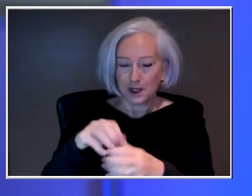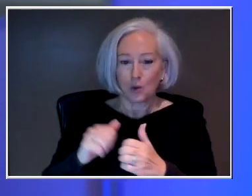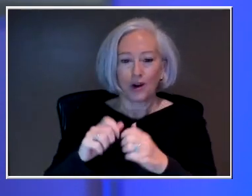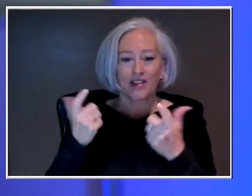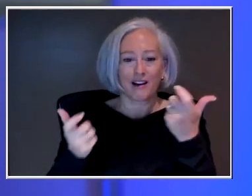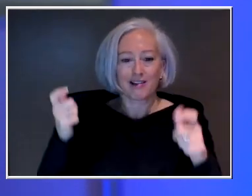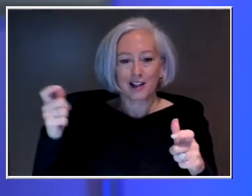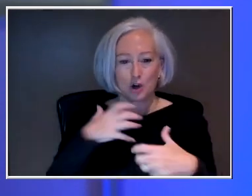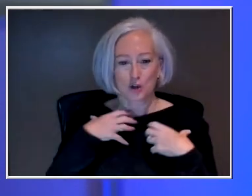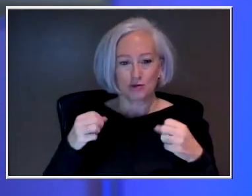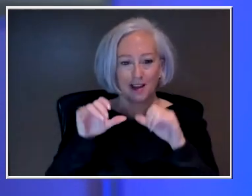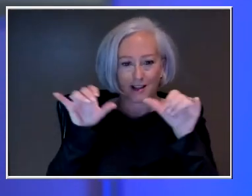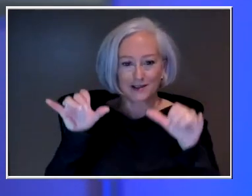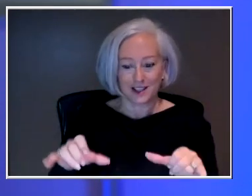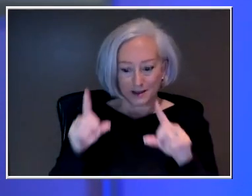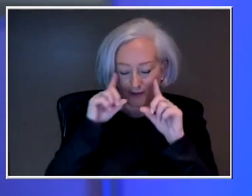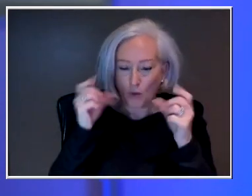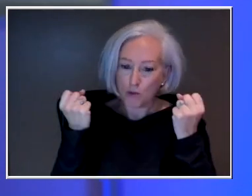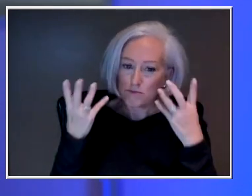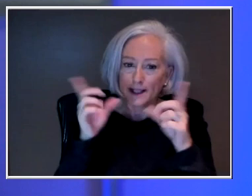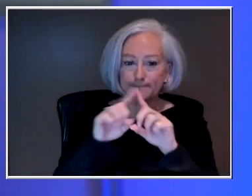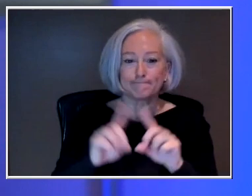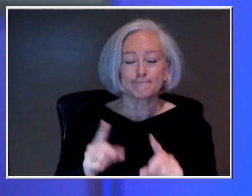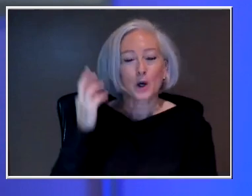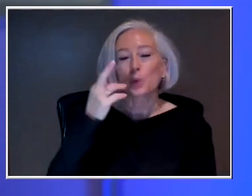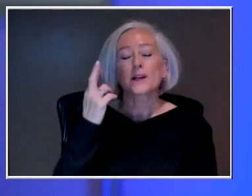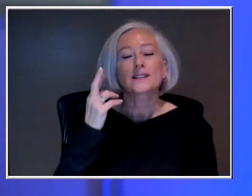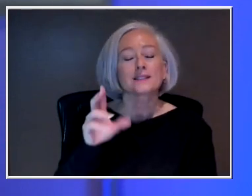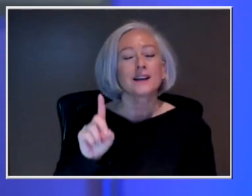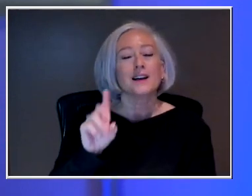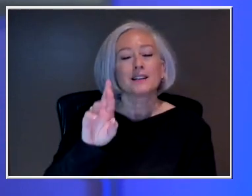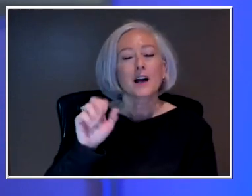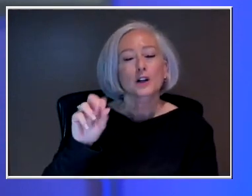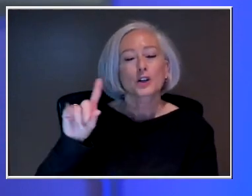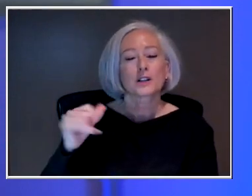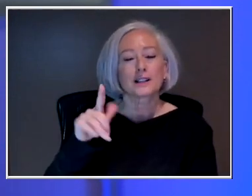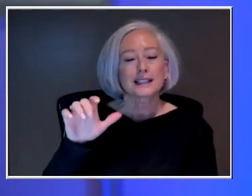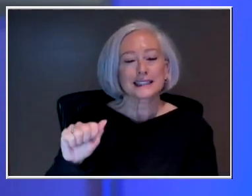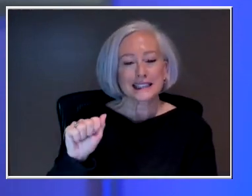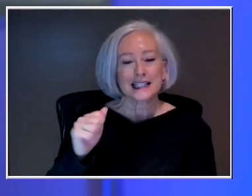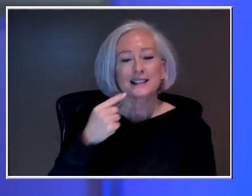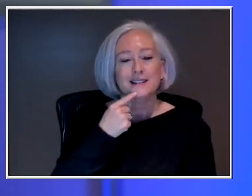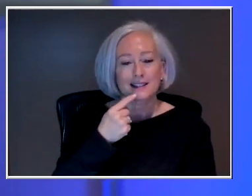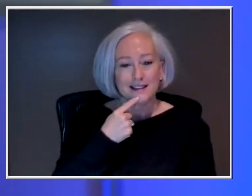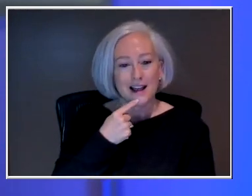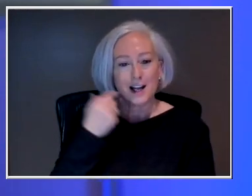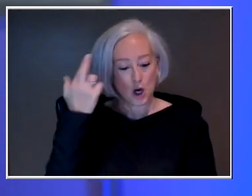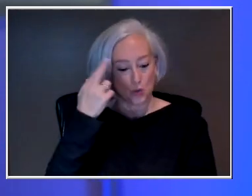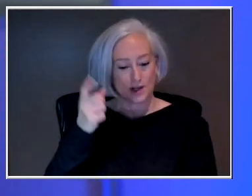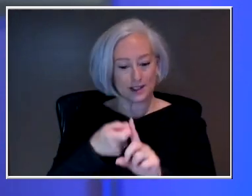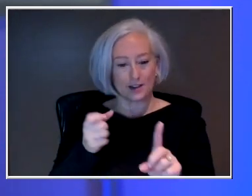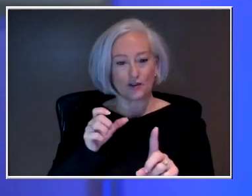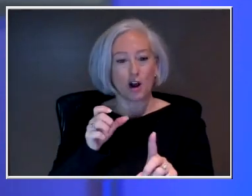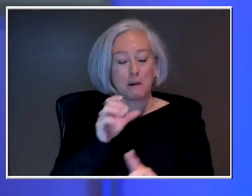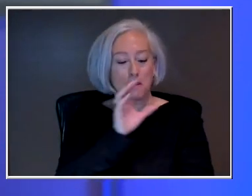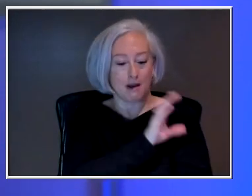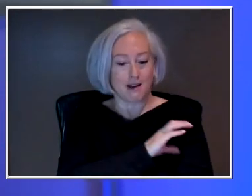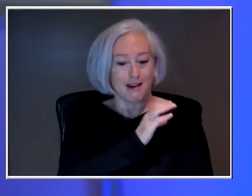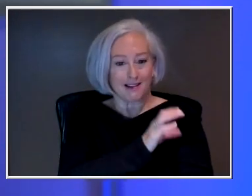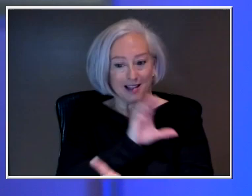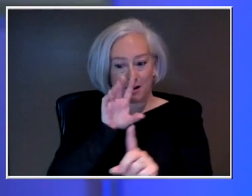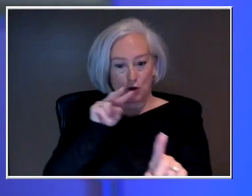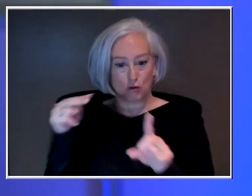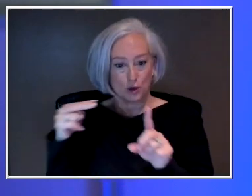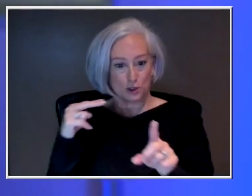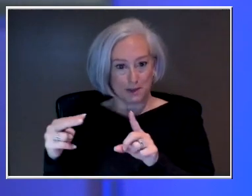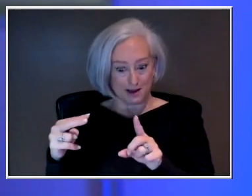reasons. As Dr. Adiga just talked about, there are reasons from a clinical perspective and making sure that you're aligned from